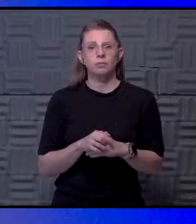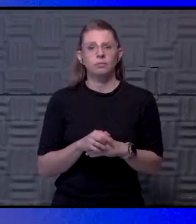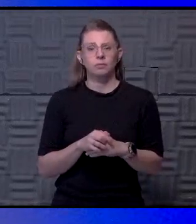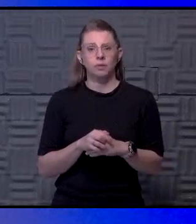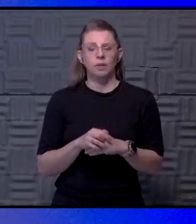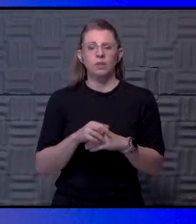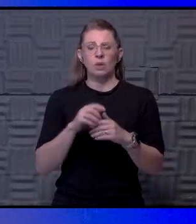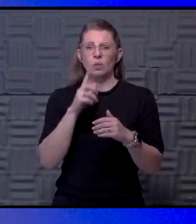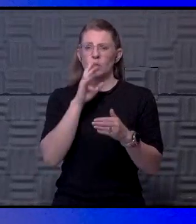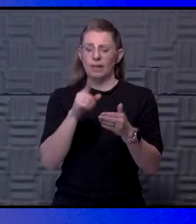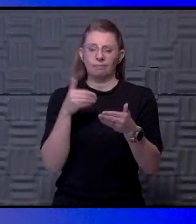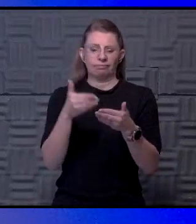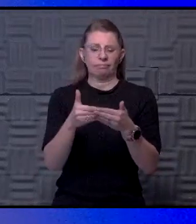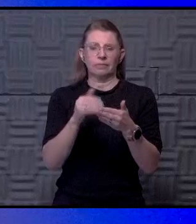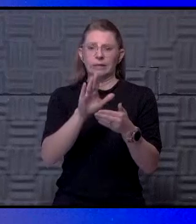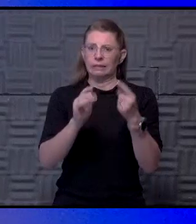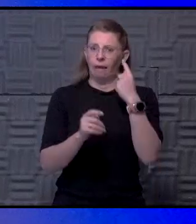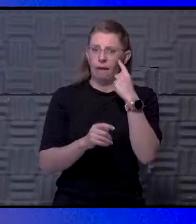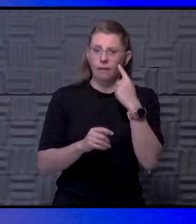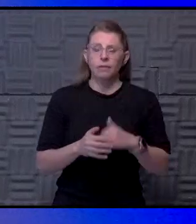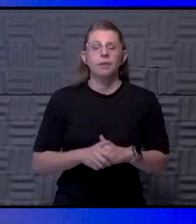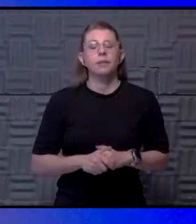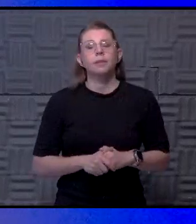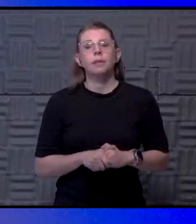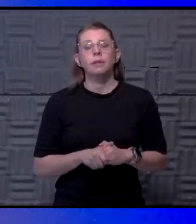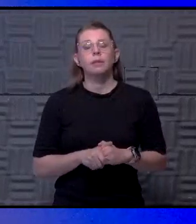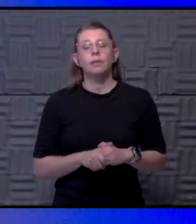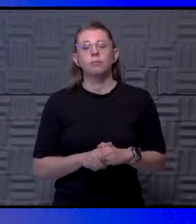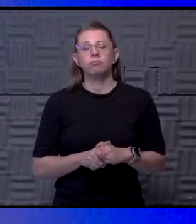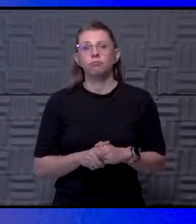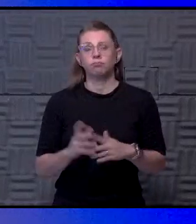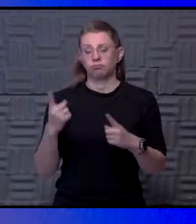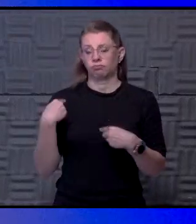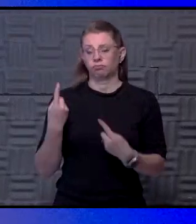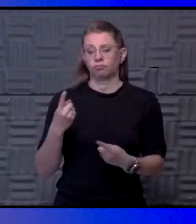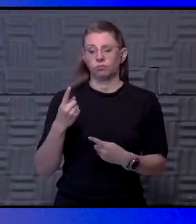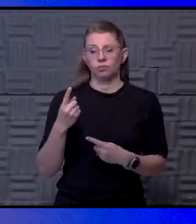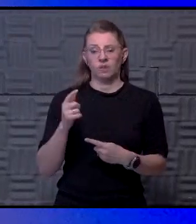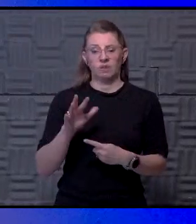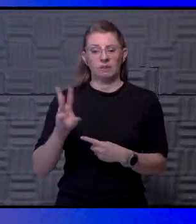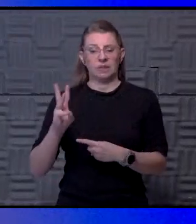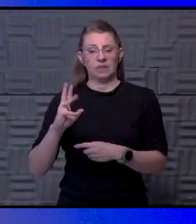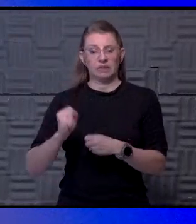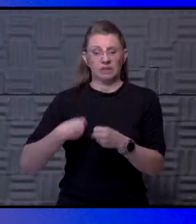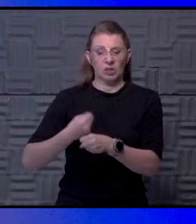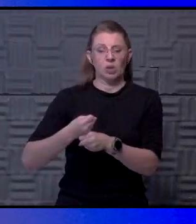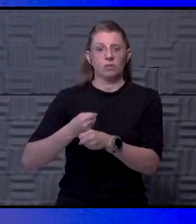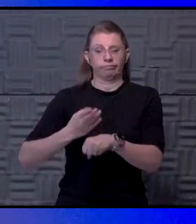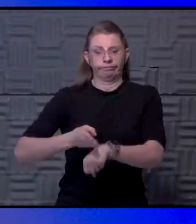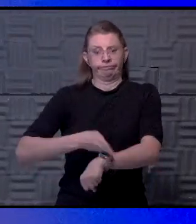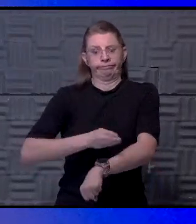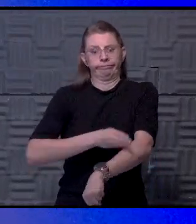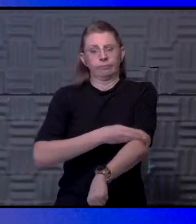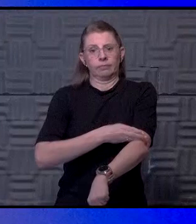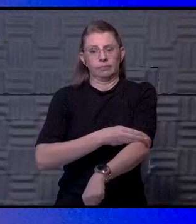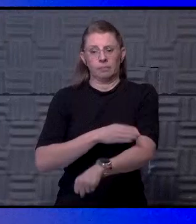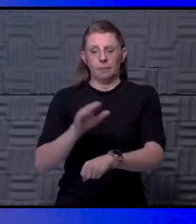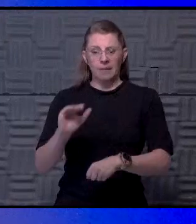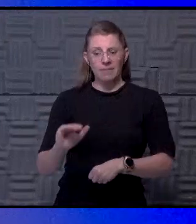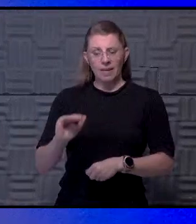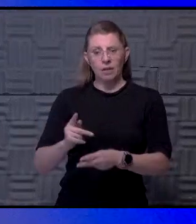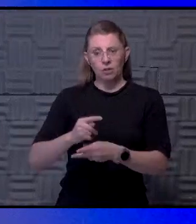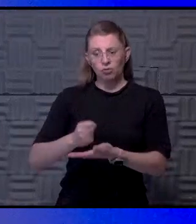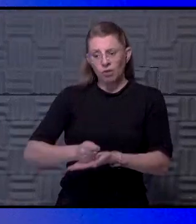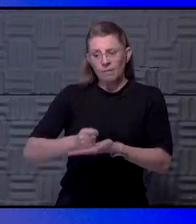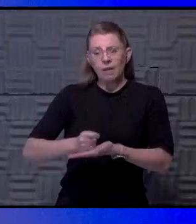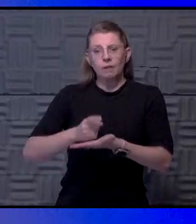his eye. Over the last 56 years, we've made tremendous progress in pediatric treatment